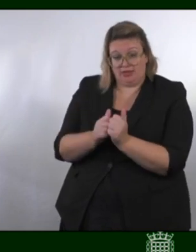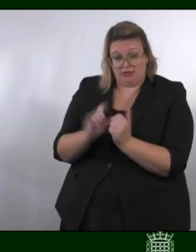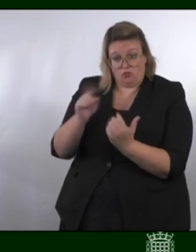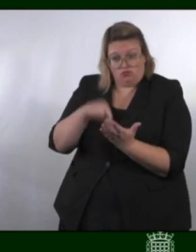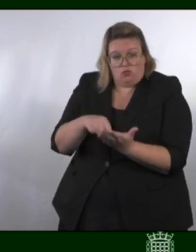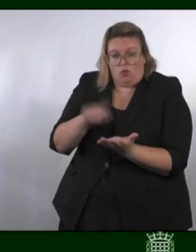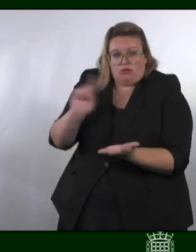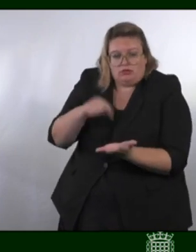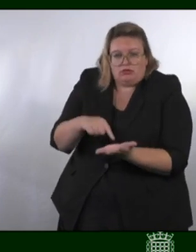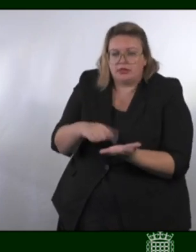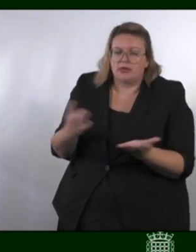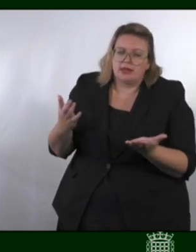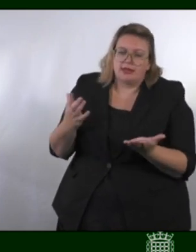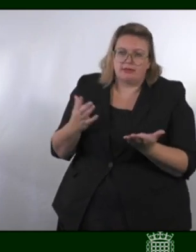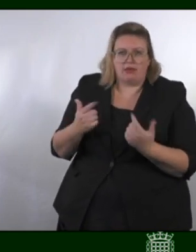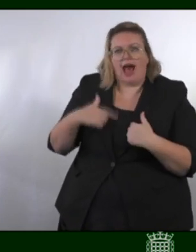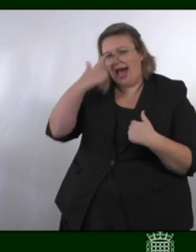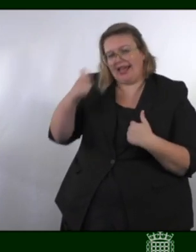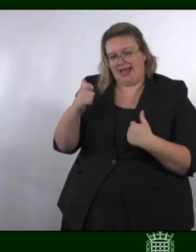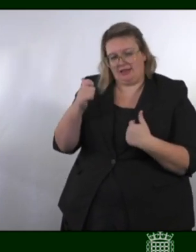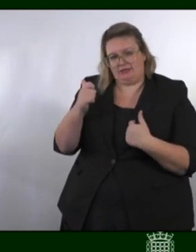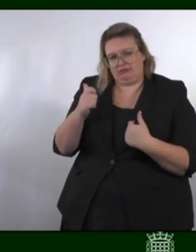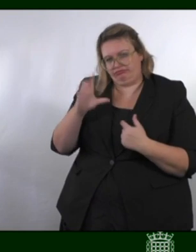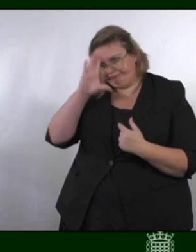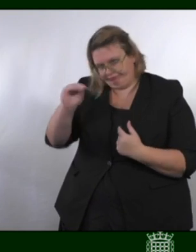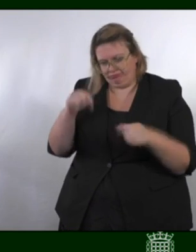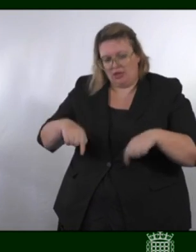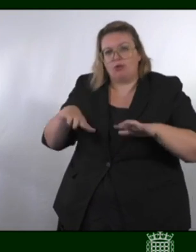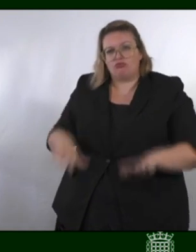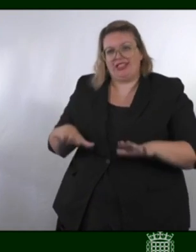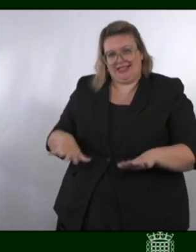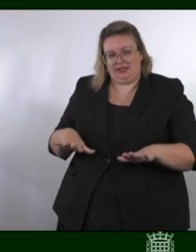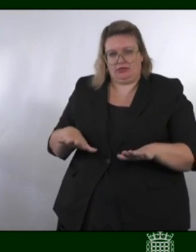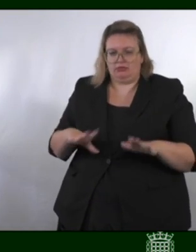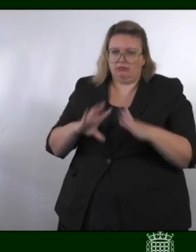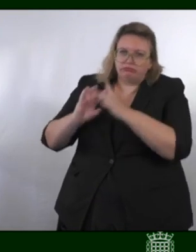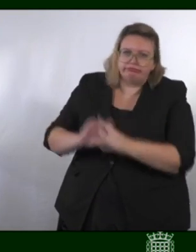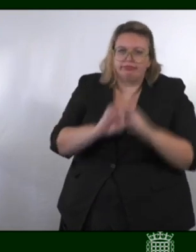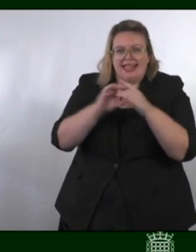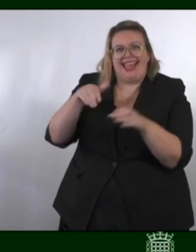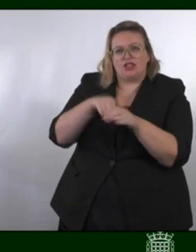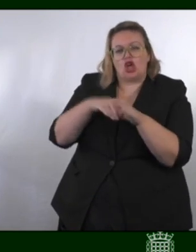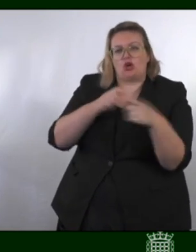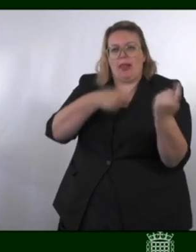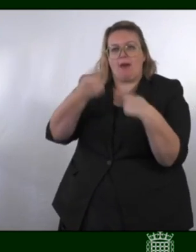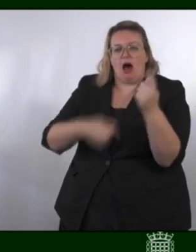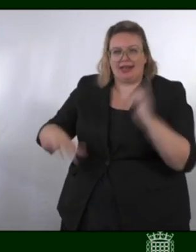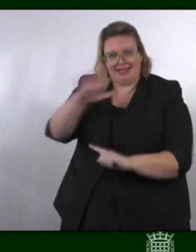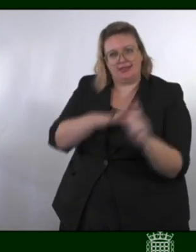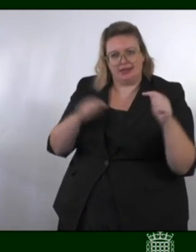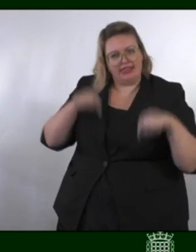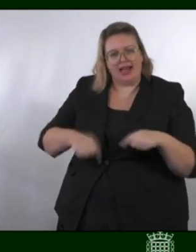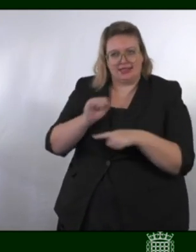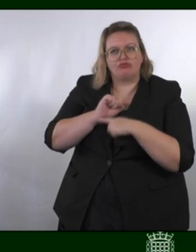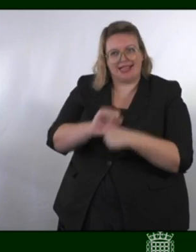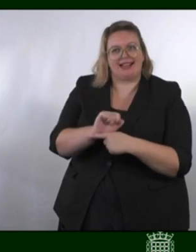the UK's internal market, which I think everybody on both sides of the House values, is protected